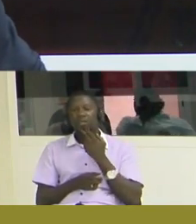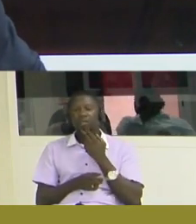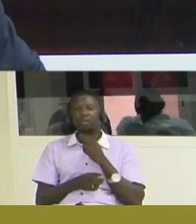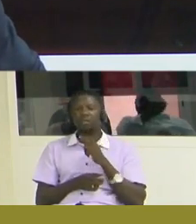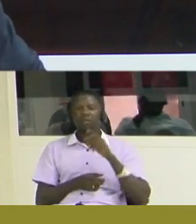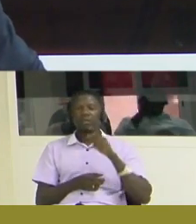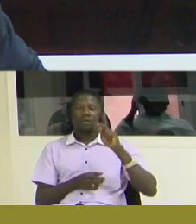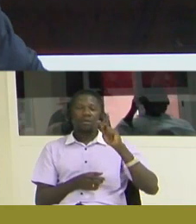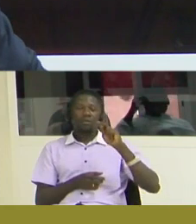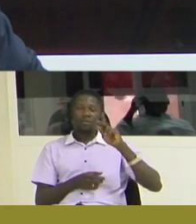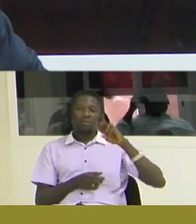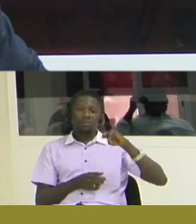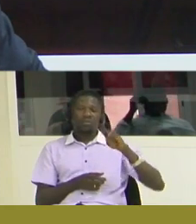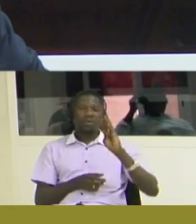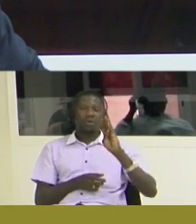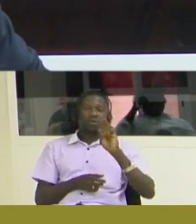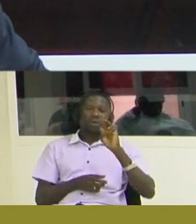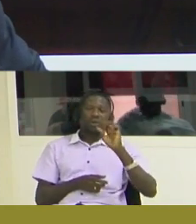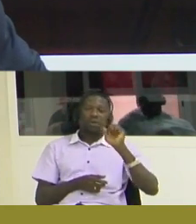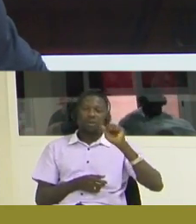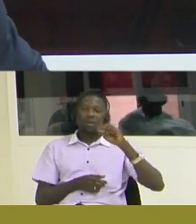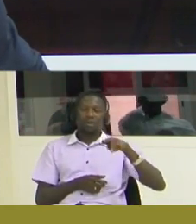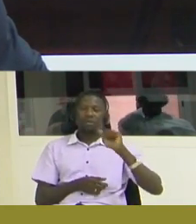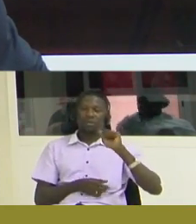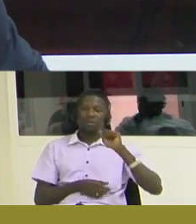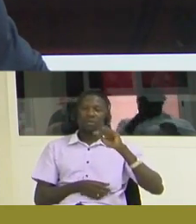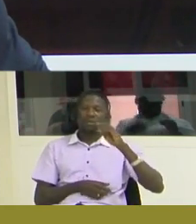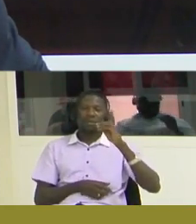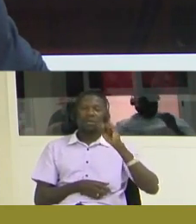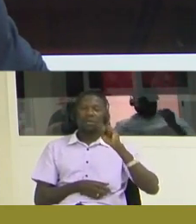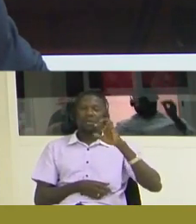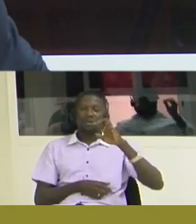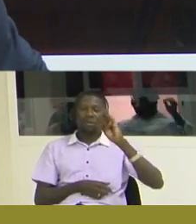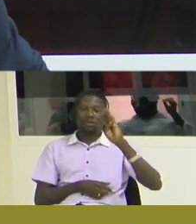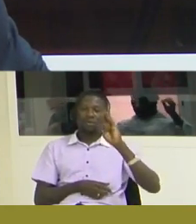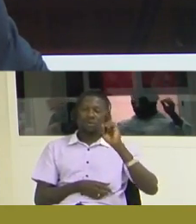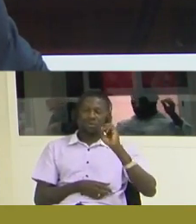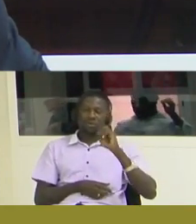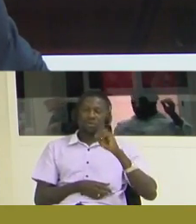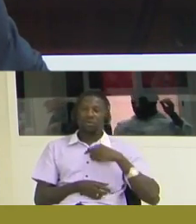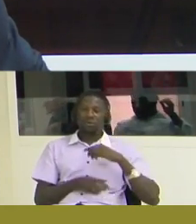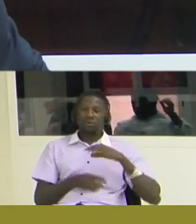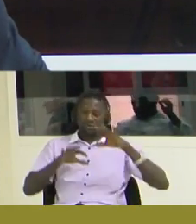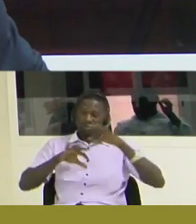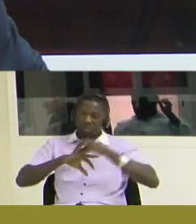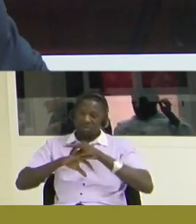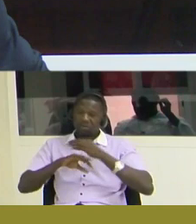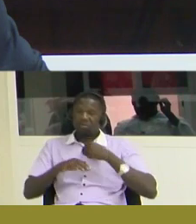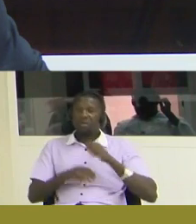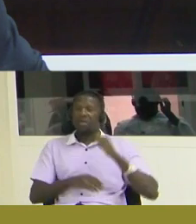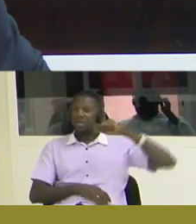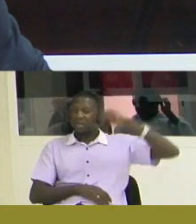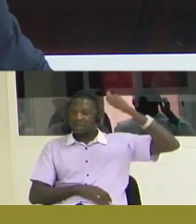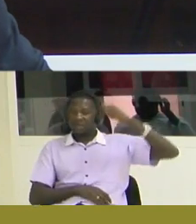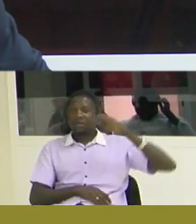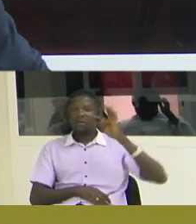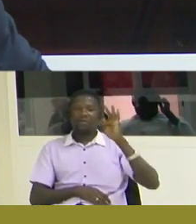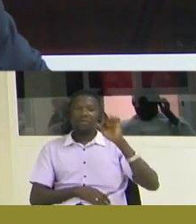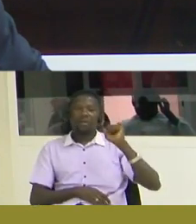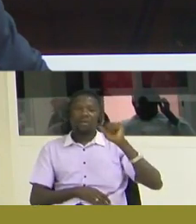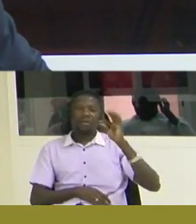named binky fair to jam bang wallop a futon you know we was married to my aunt for jumbo